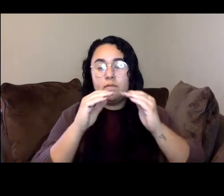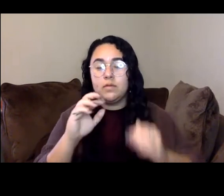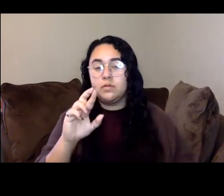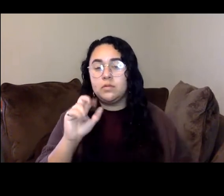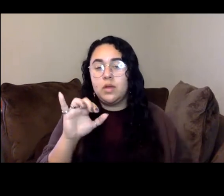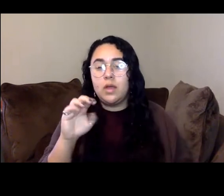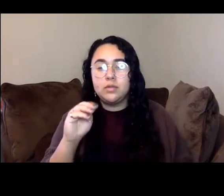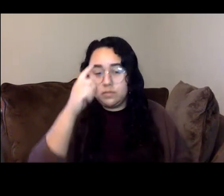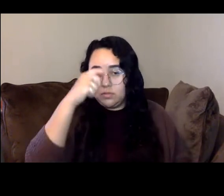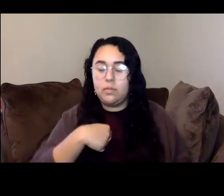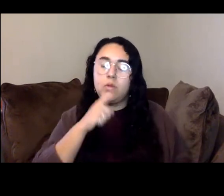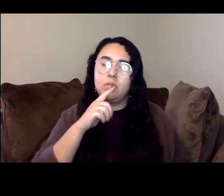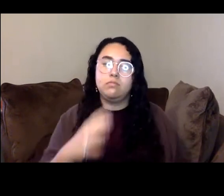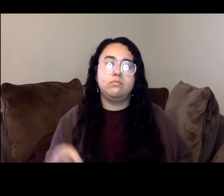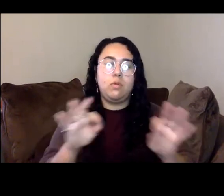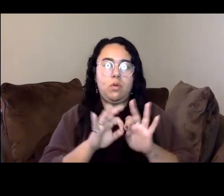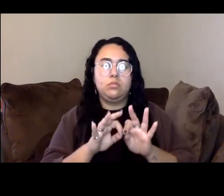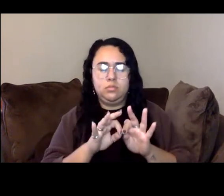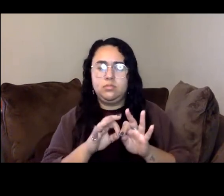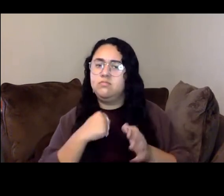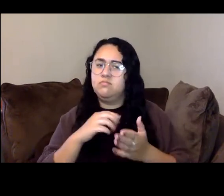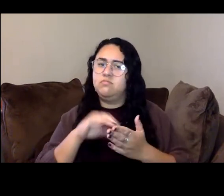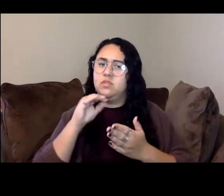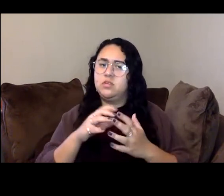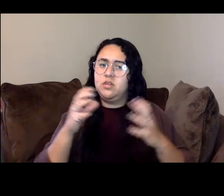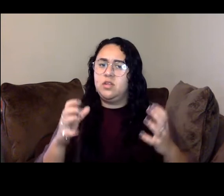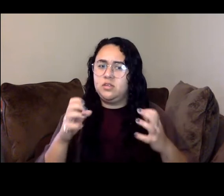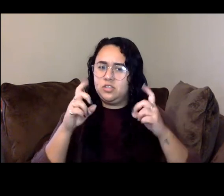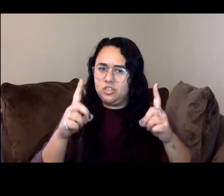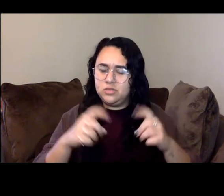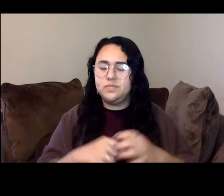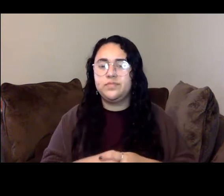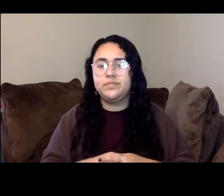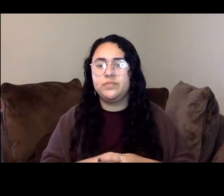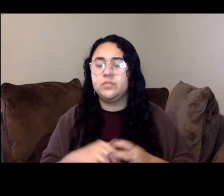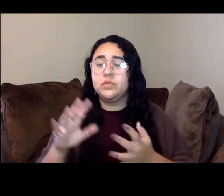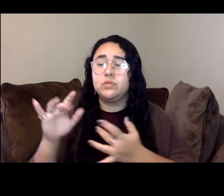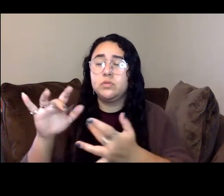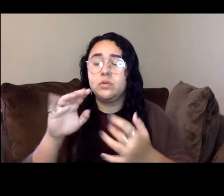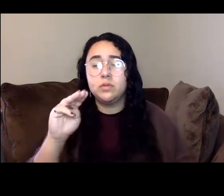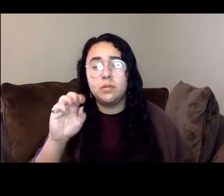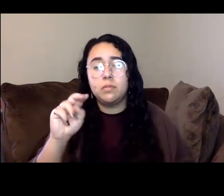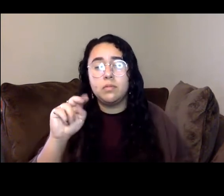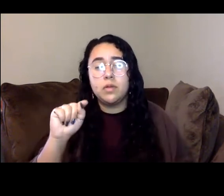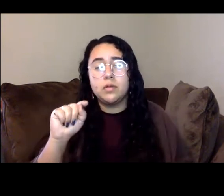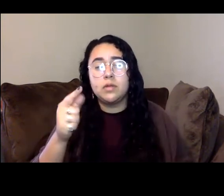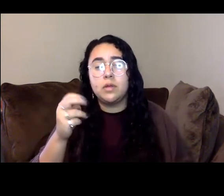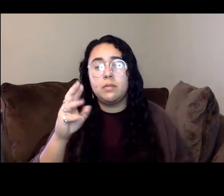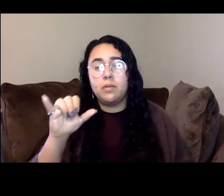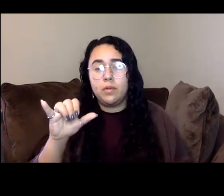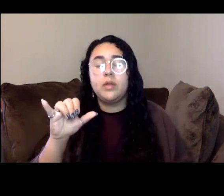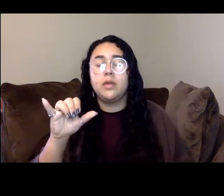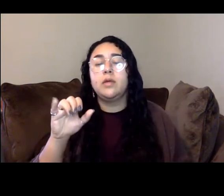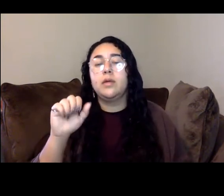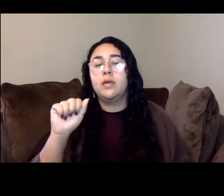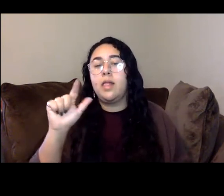very meaningful and educational. We also went on a trip to Montgomery, Alabama to visit the Equal Justice Initiative, EJI,